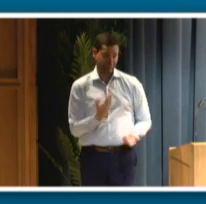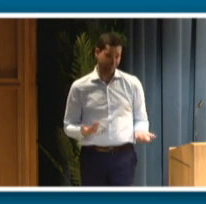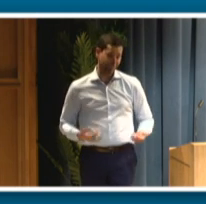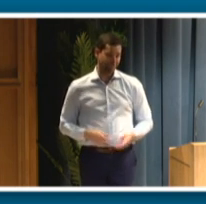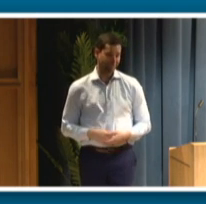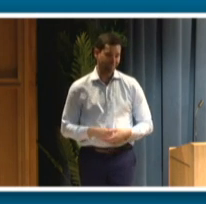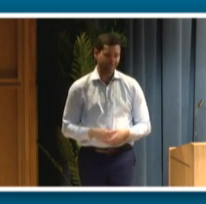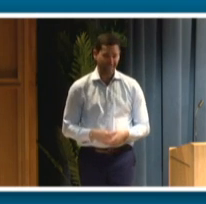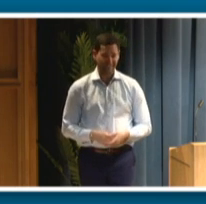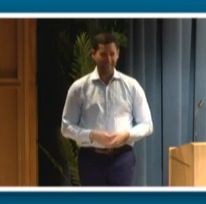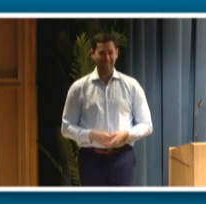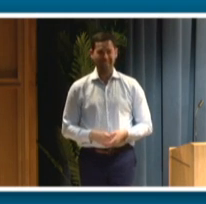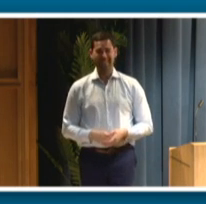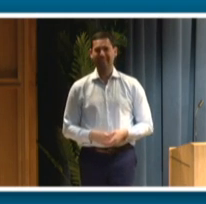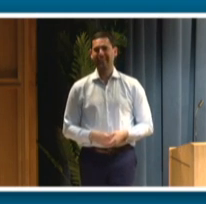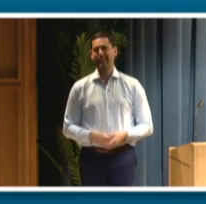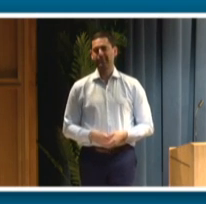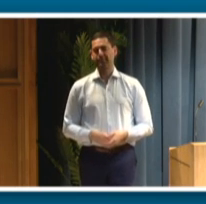And that should be